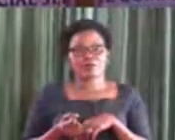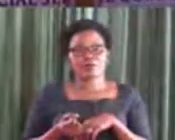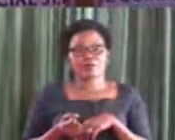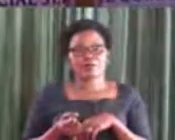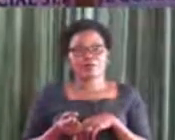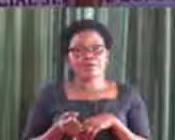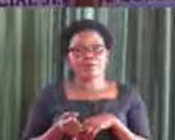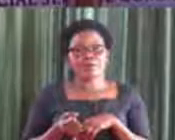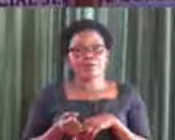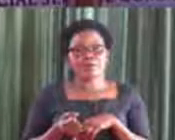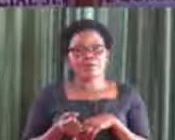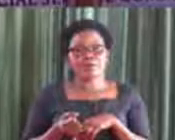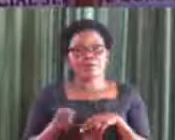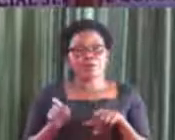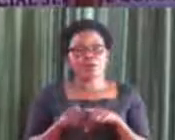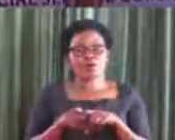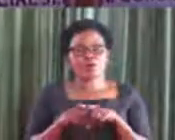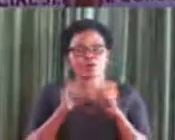if